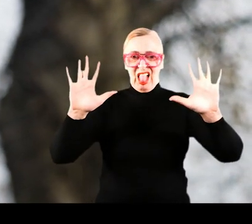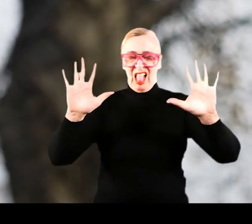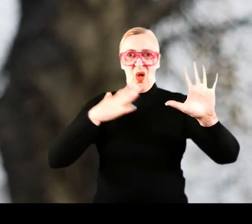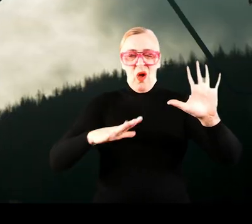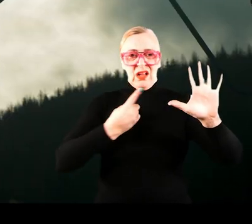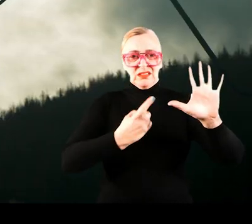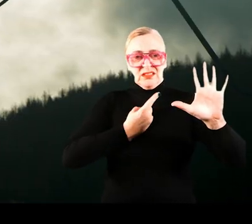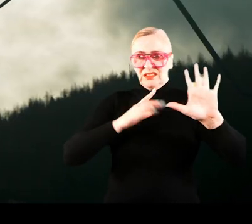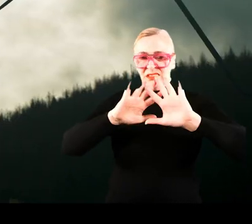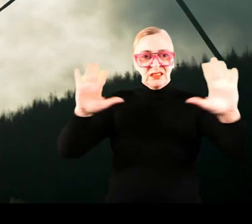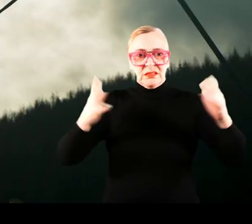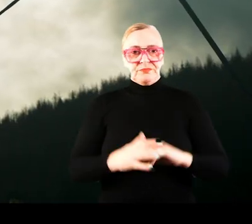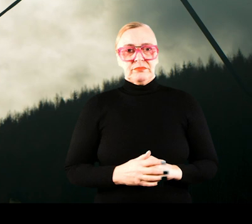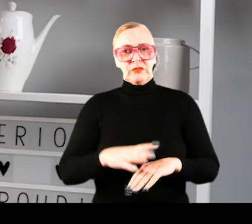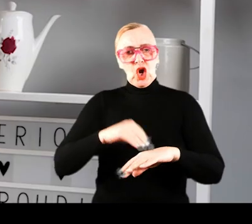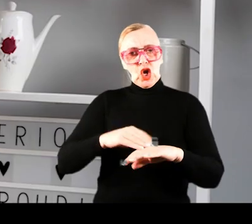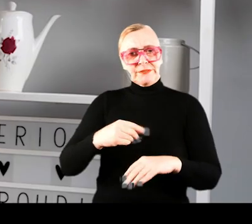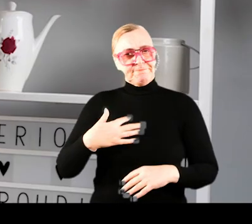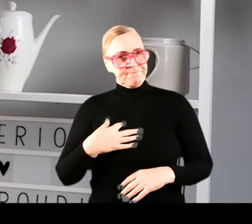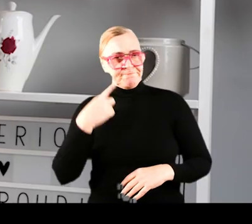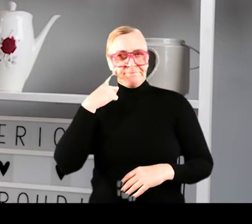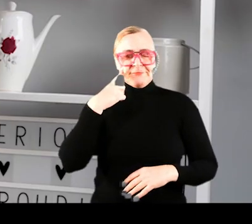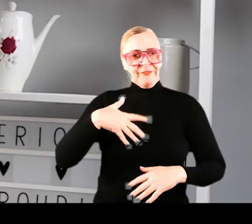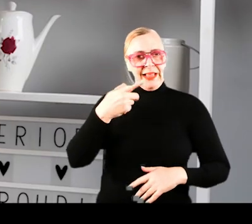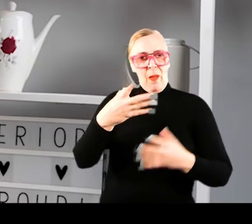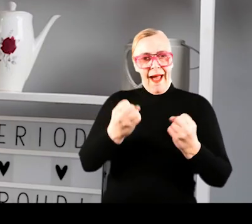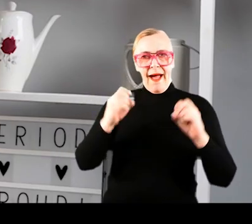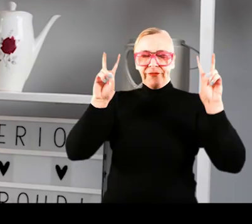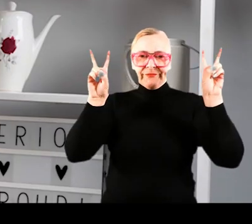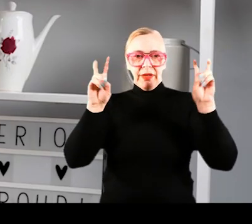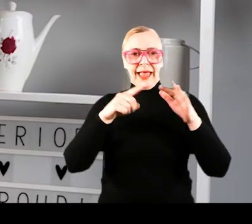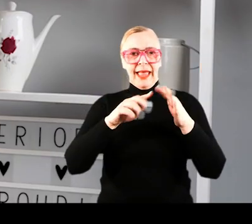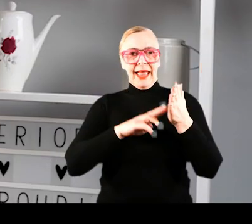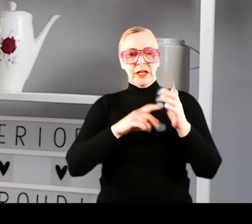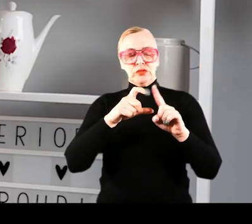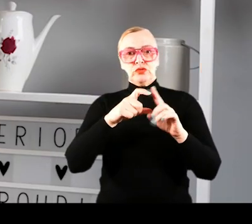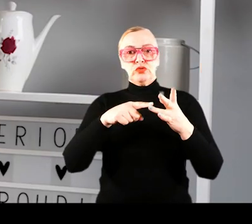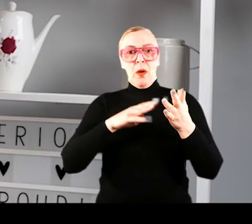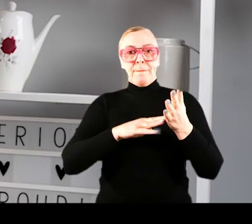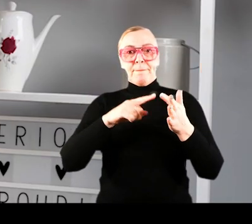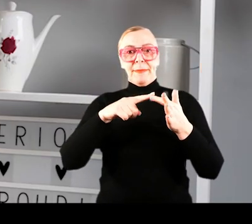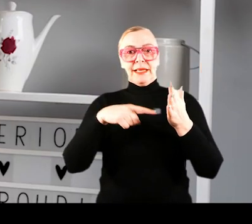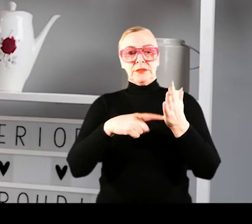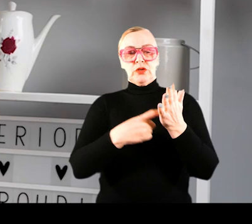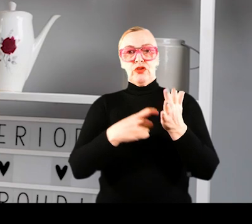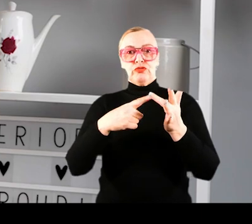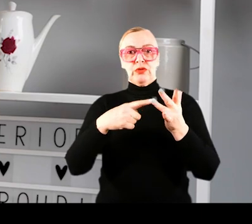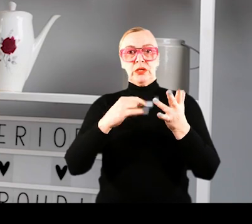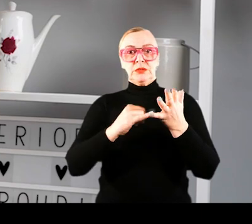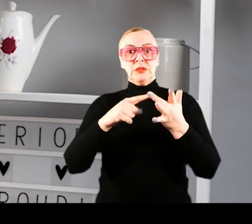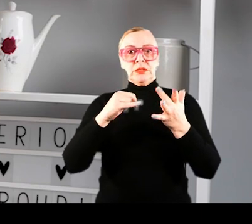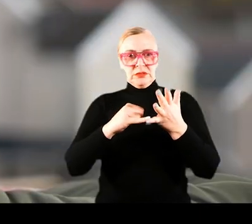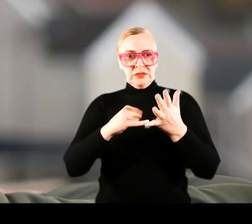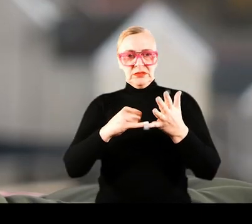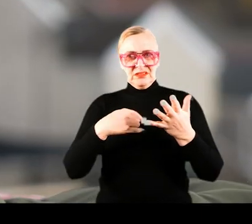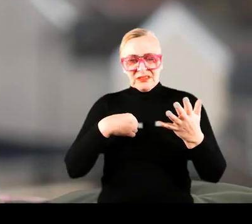friends. It was only when my cousin said to me, "I think you've got this thing called endometriosis," that I started to do research, and that's